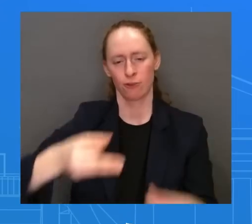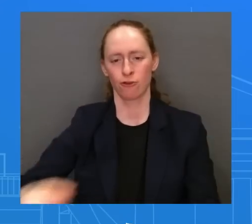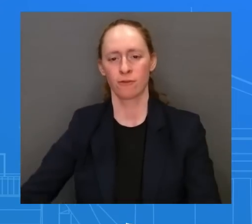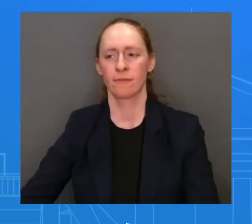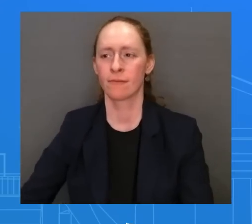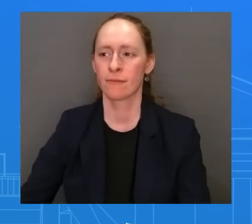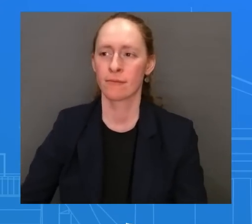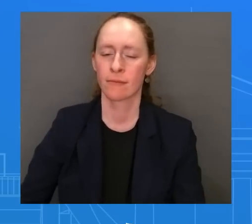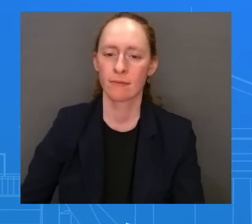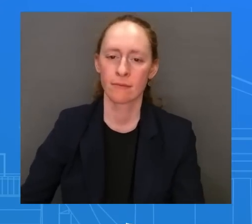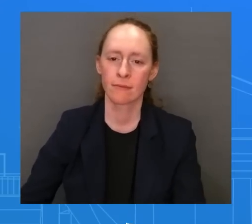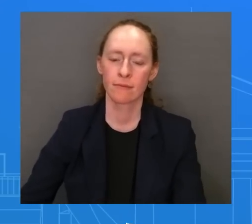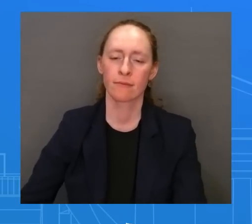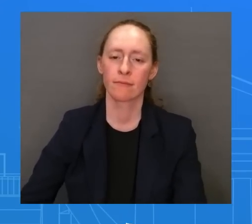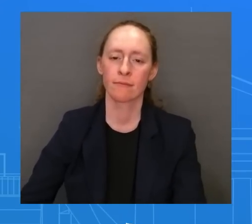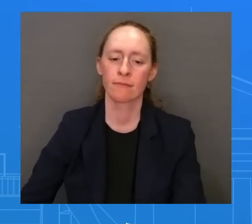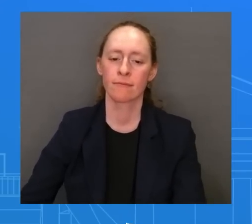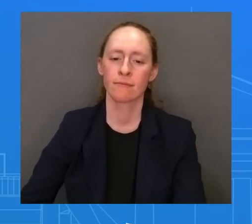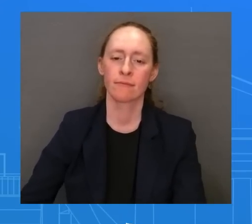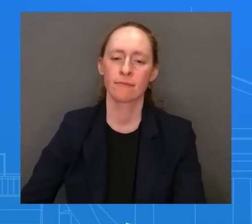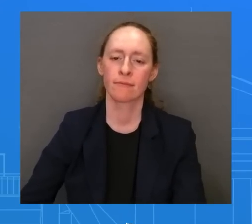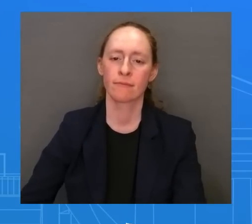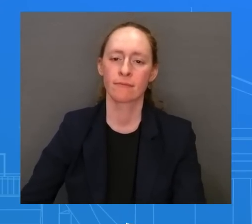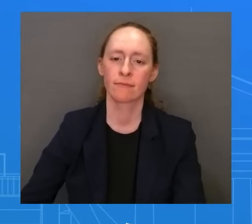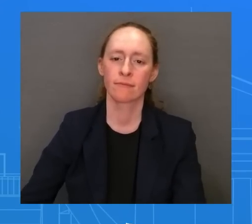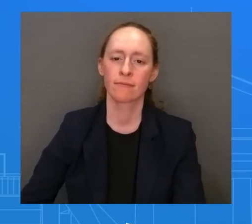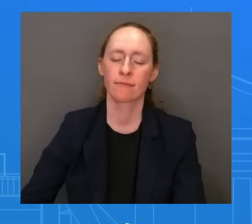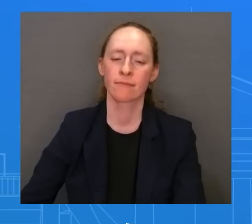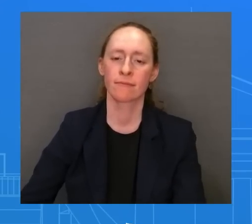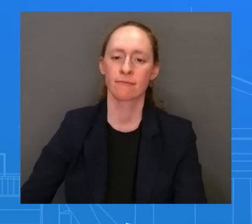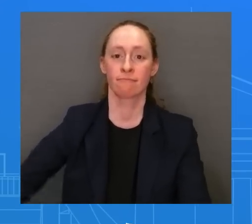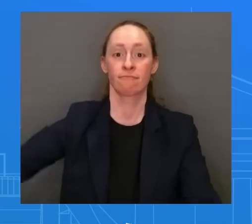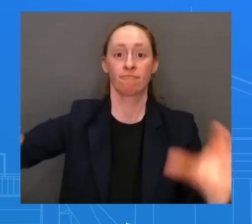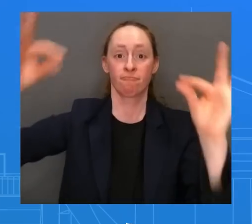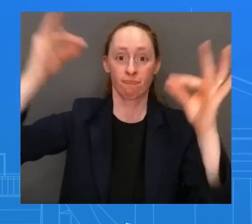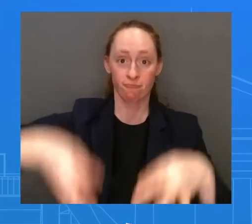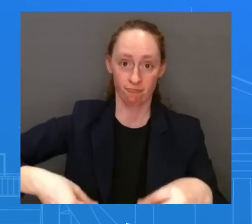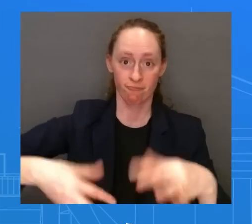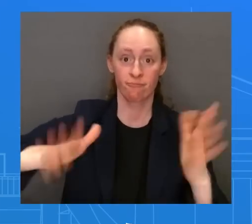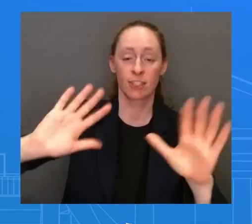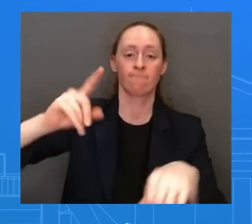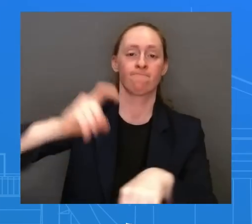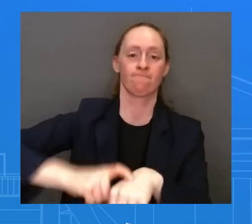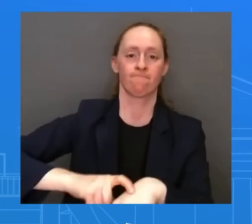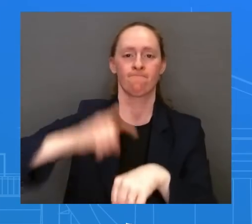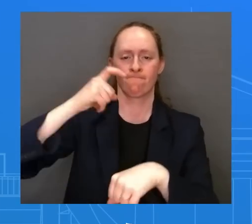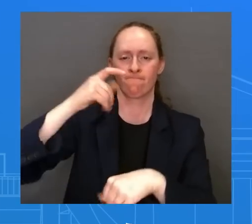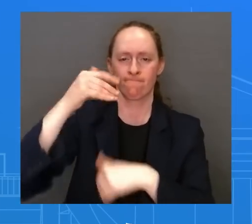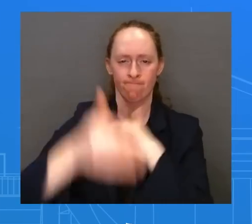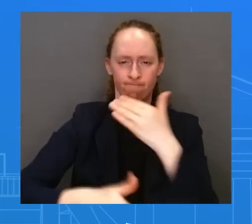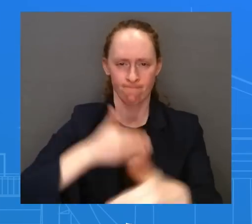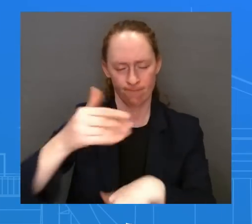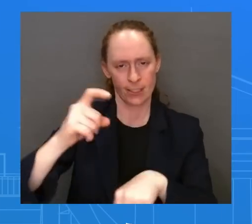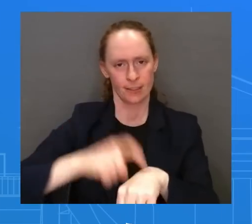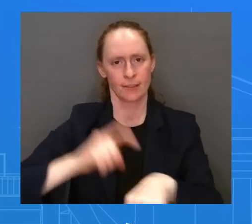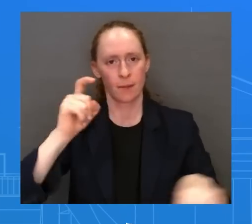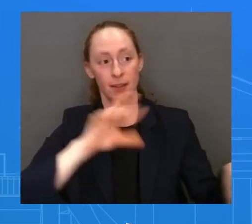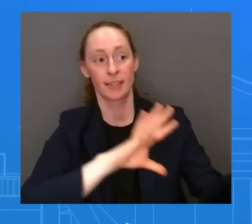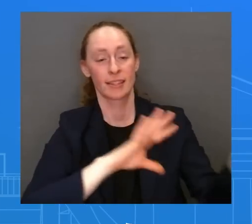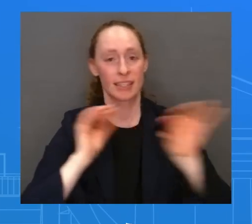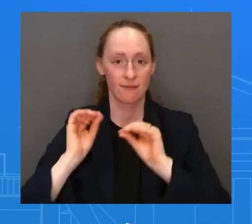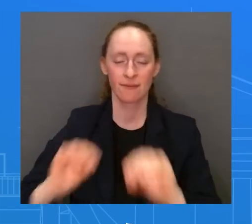withdrawal and do so effectively he repeatedly as I said in my opening statement throughout the entire withdrawal